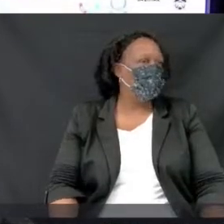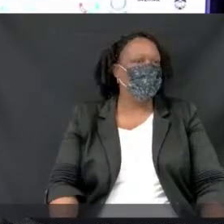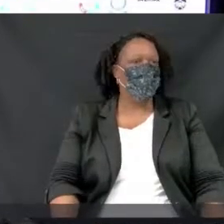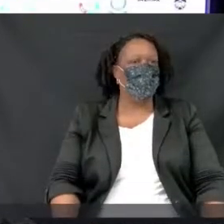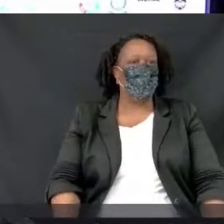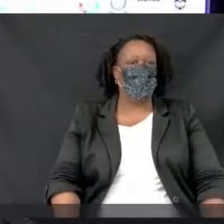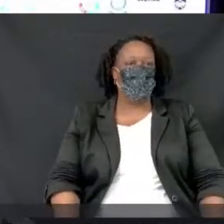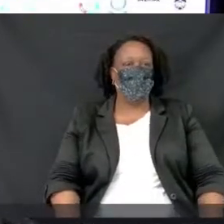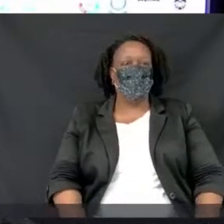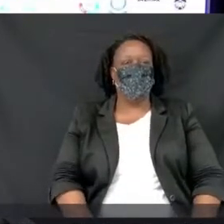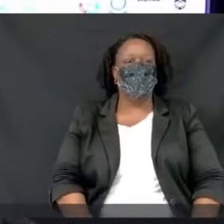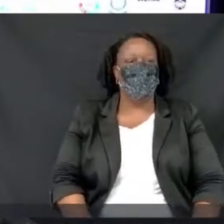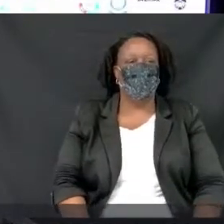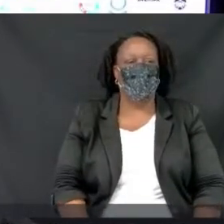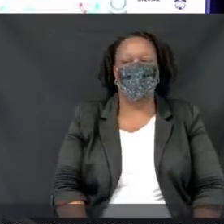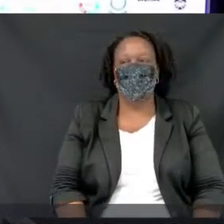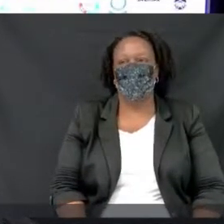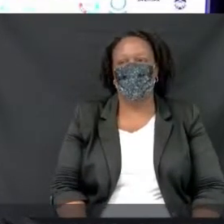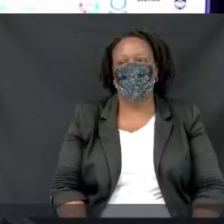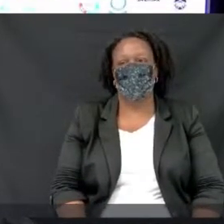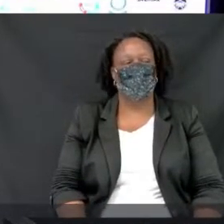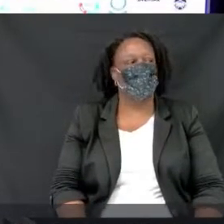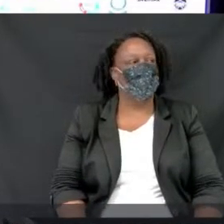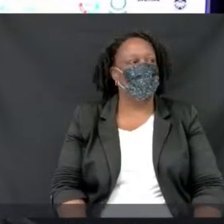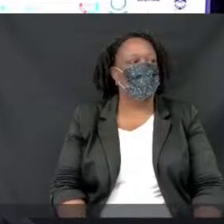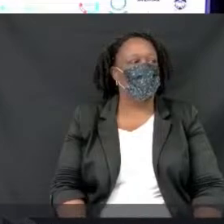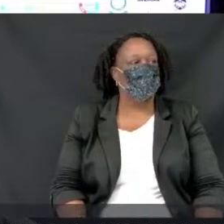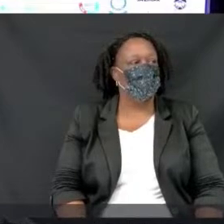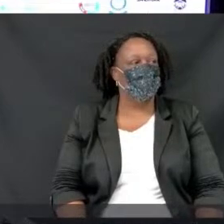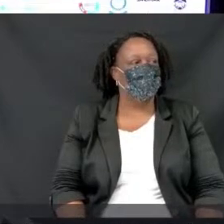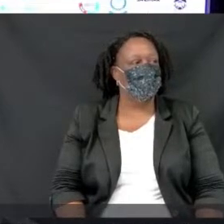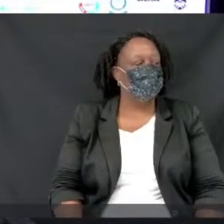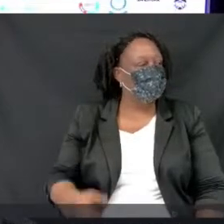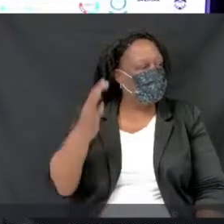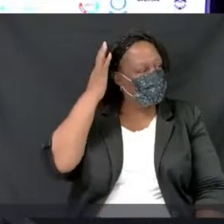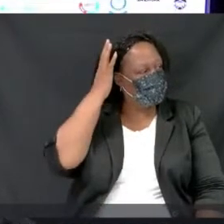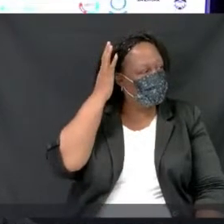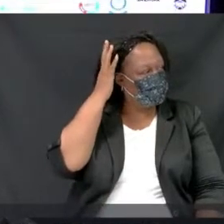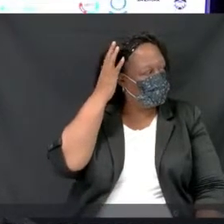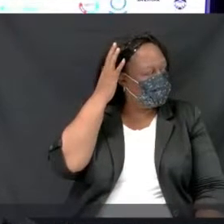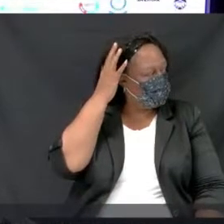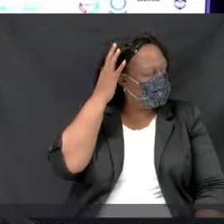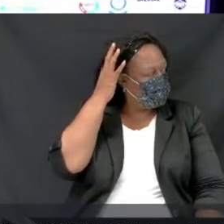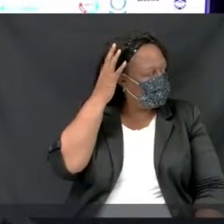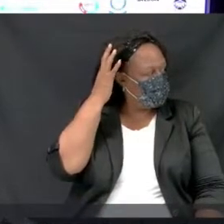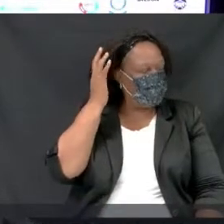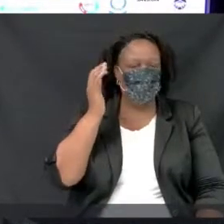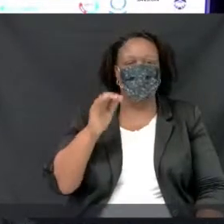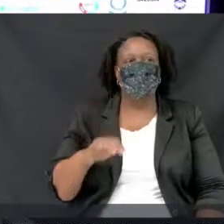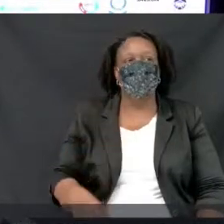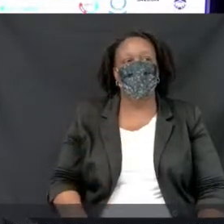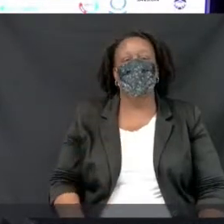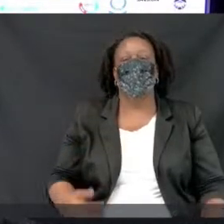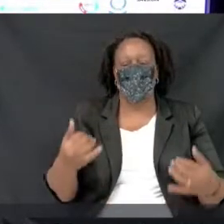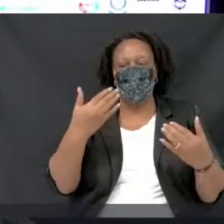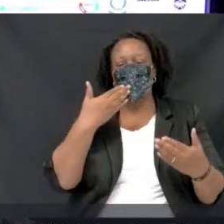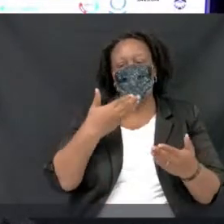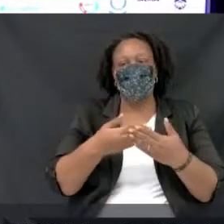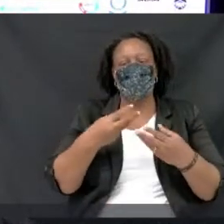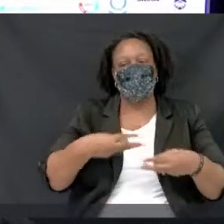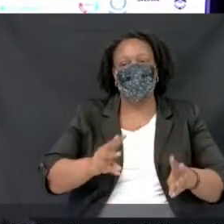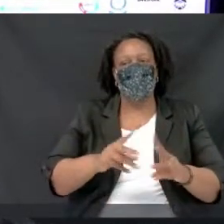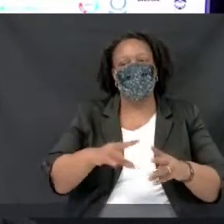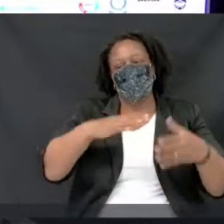Okay, that was a very fitting way to end our COVID-19 briefing today.